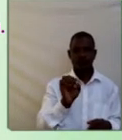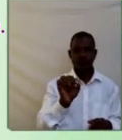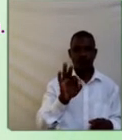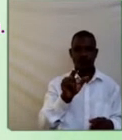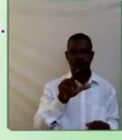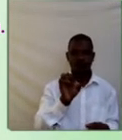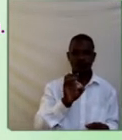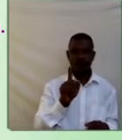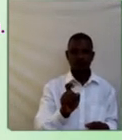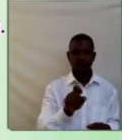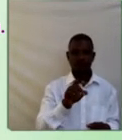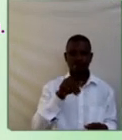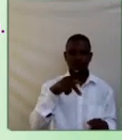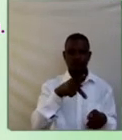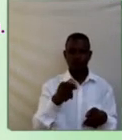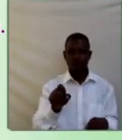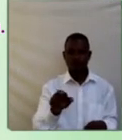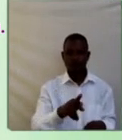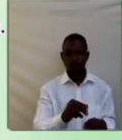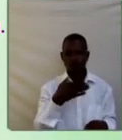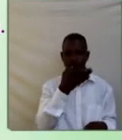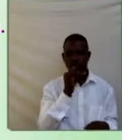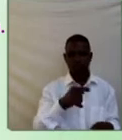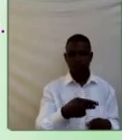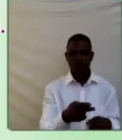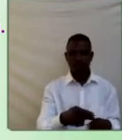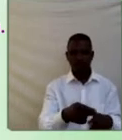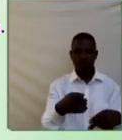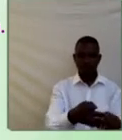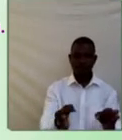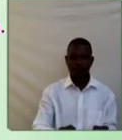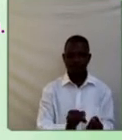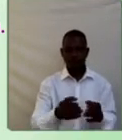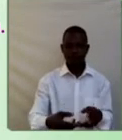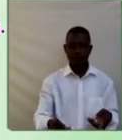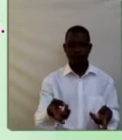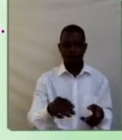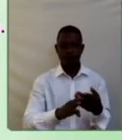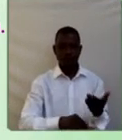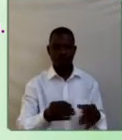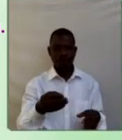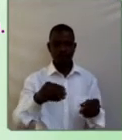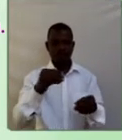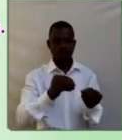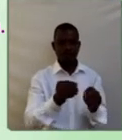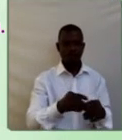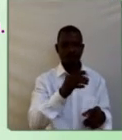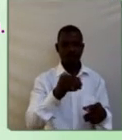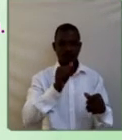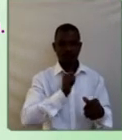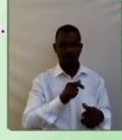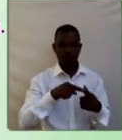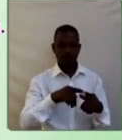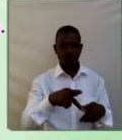Reflexive pronouns. They are formed by adding self or selves to the